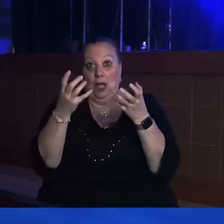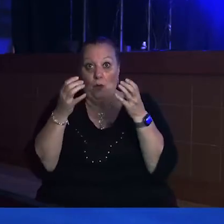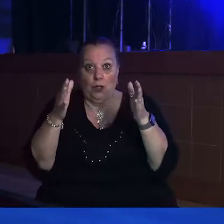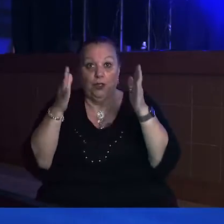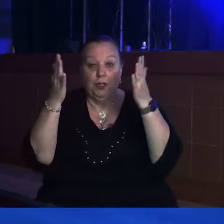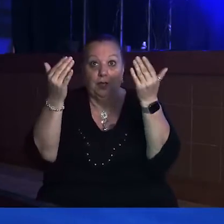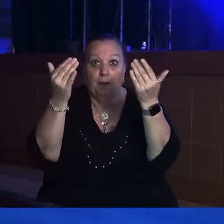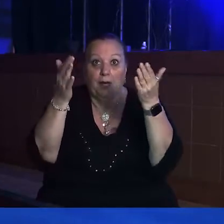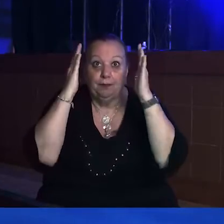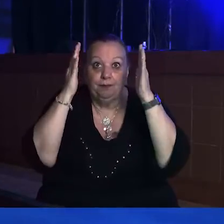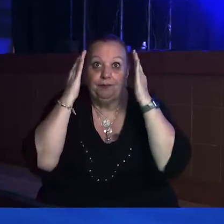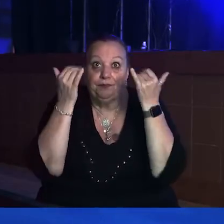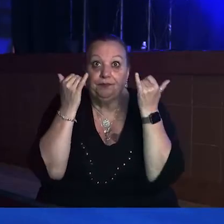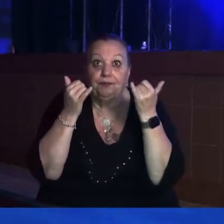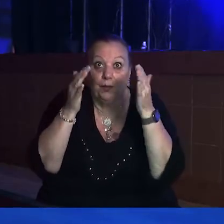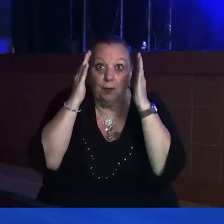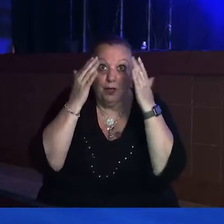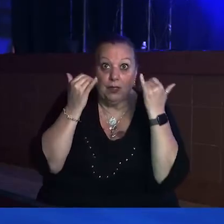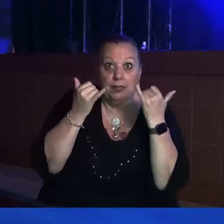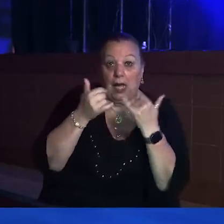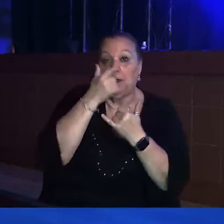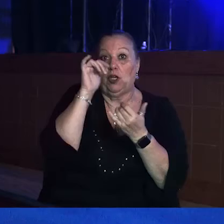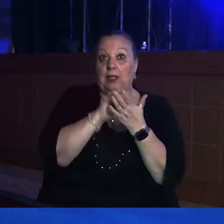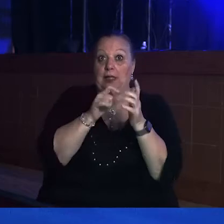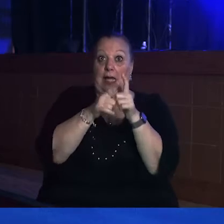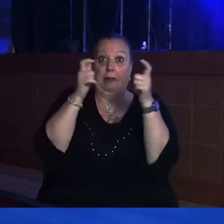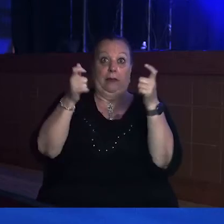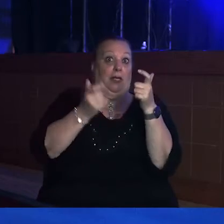I want you to really focus, because this is big time stuff here.